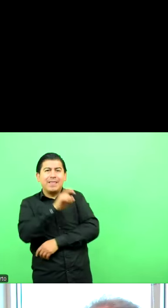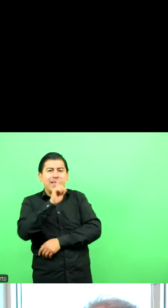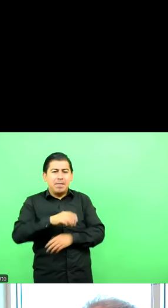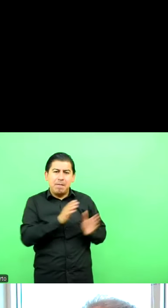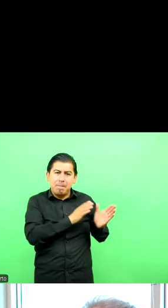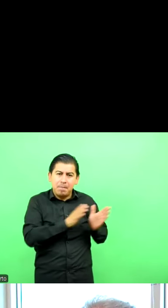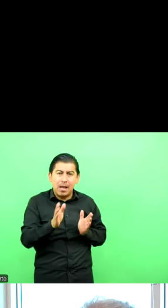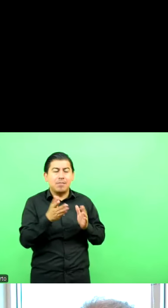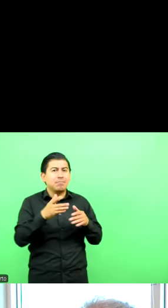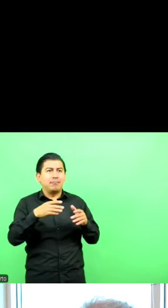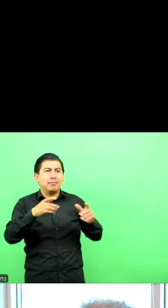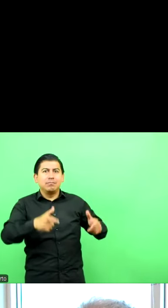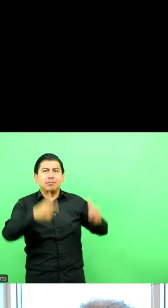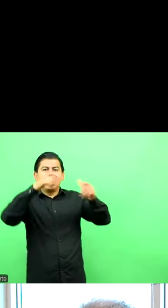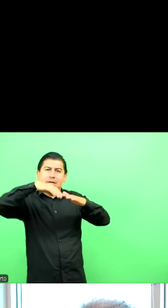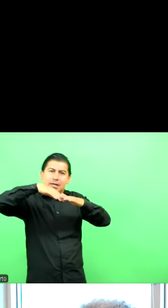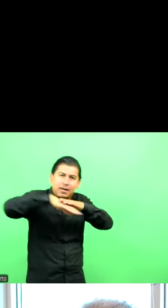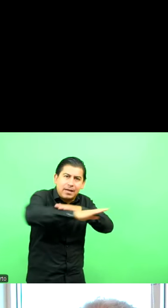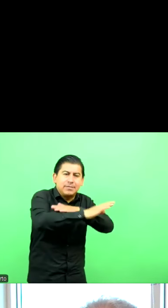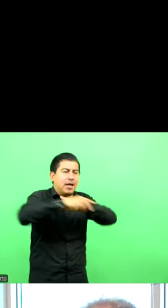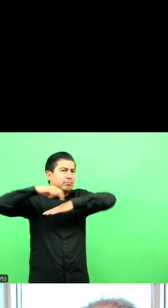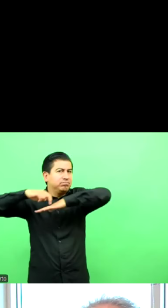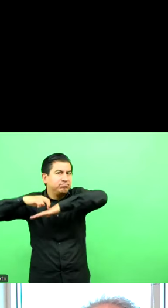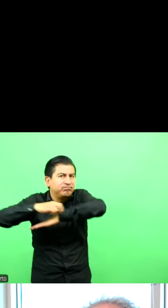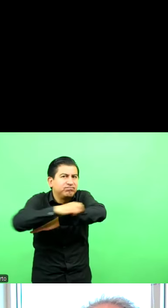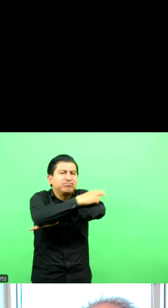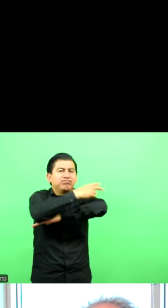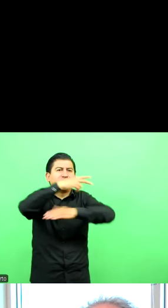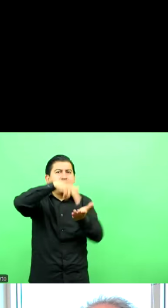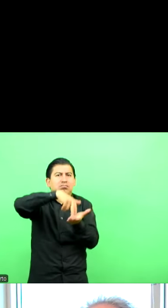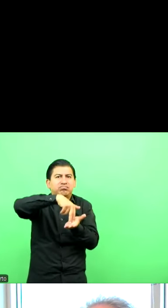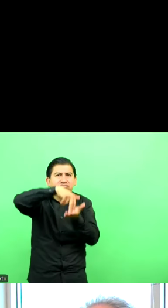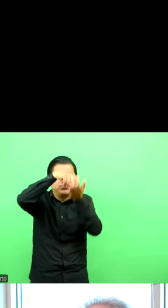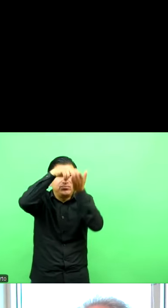mentioned, regarding early warning system as well, it should be included.